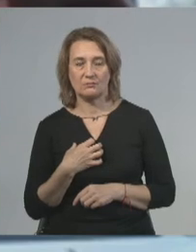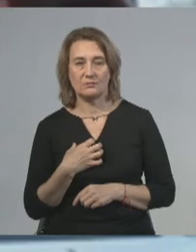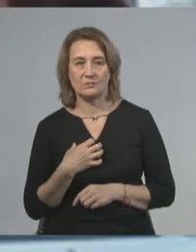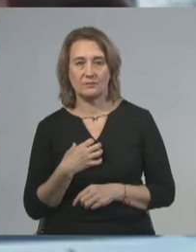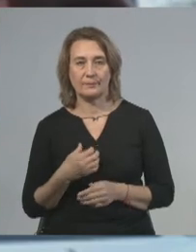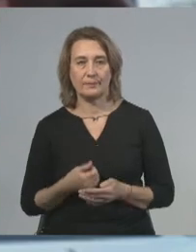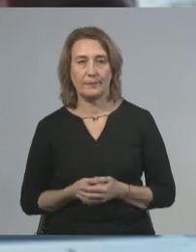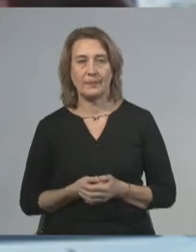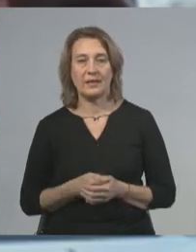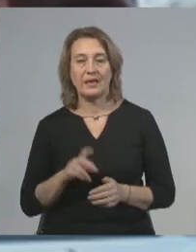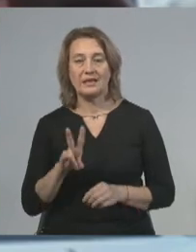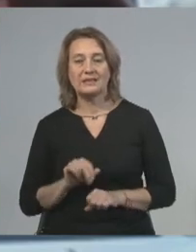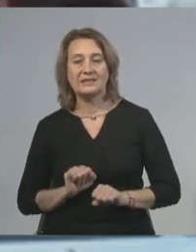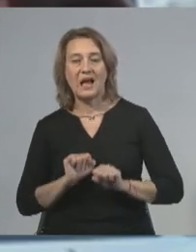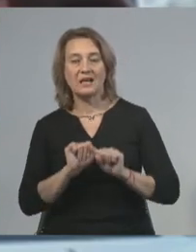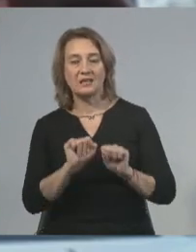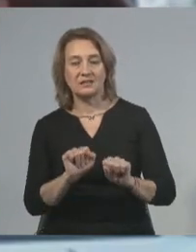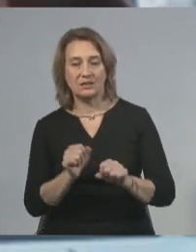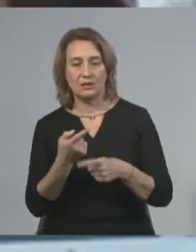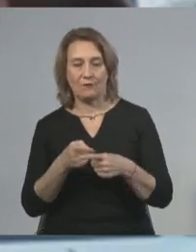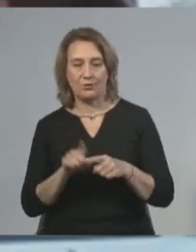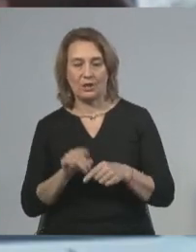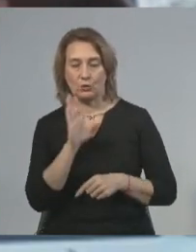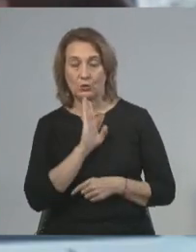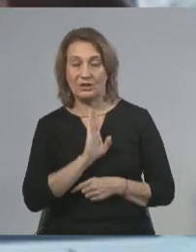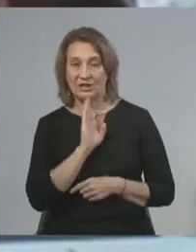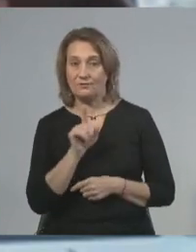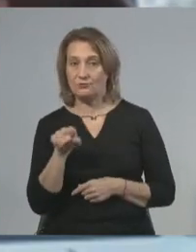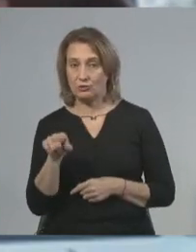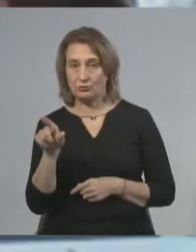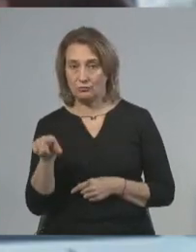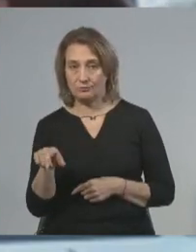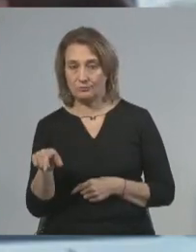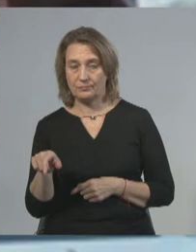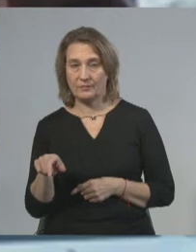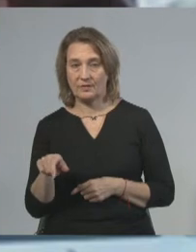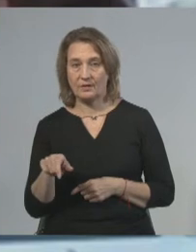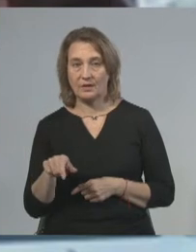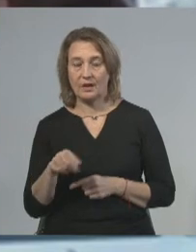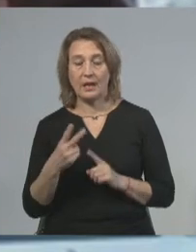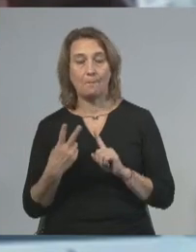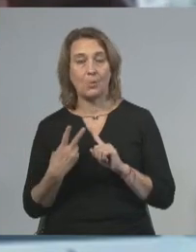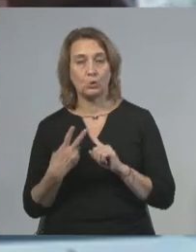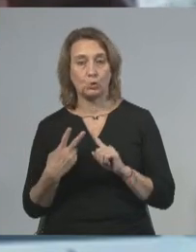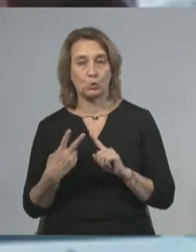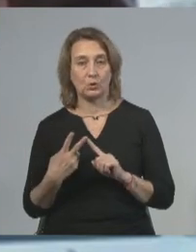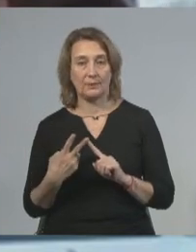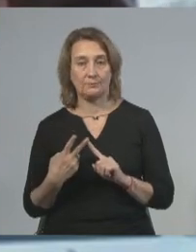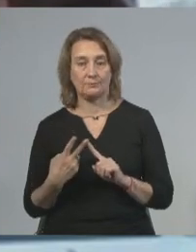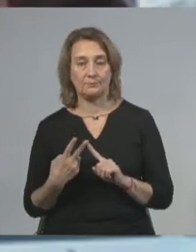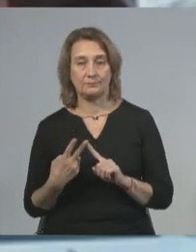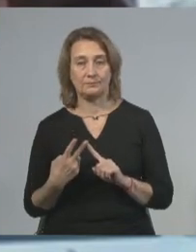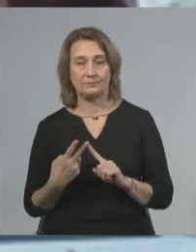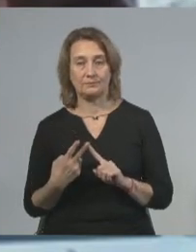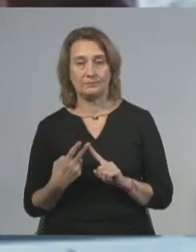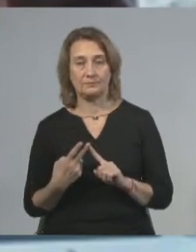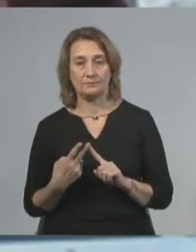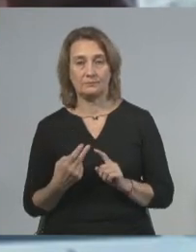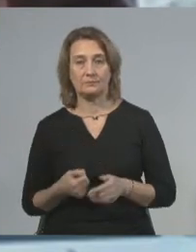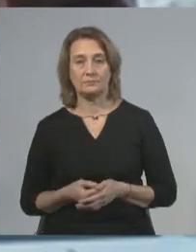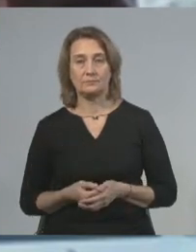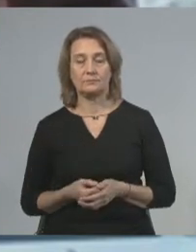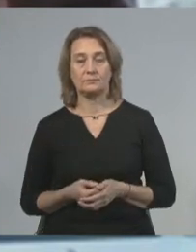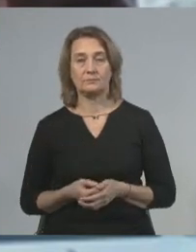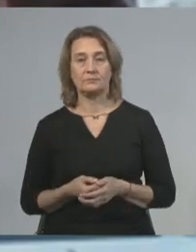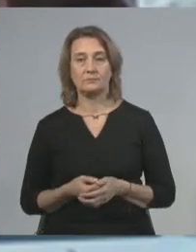thing in this situation and the second one to kind of channel all this